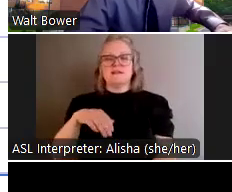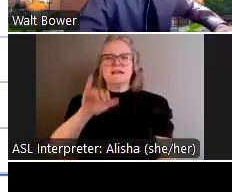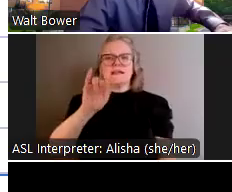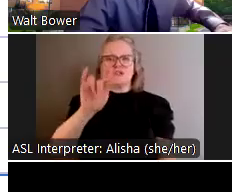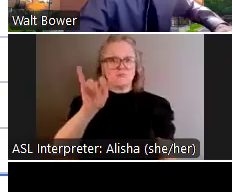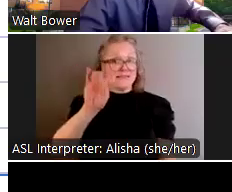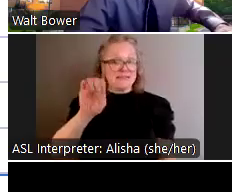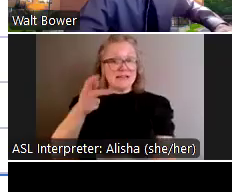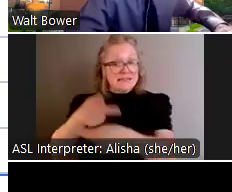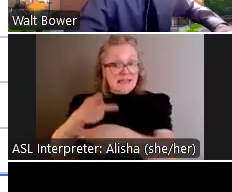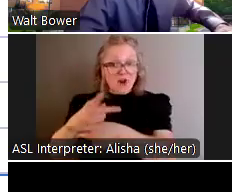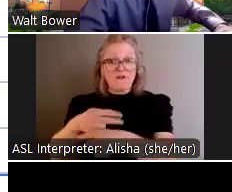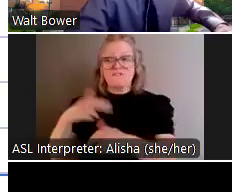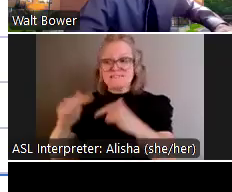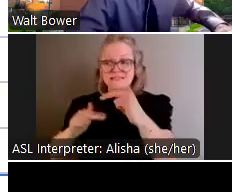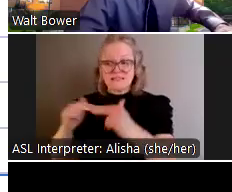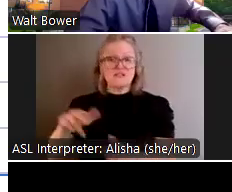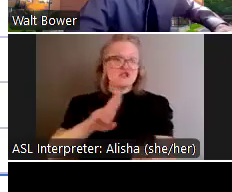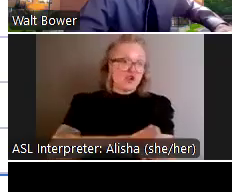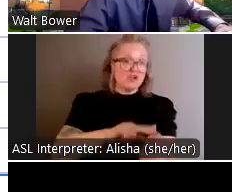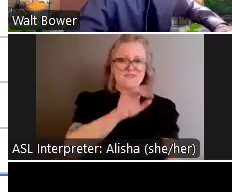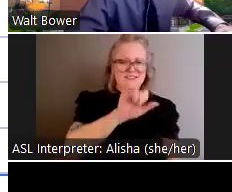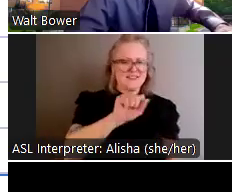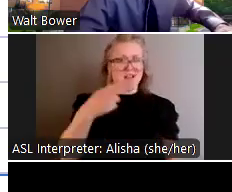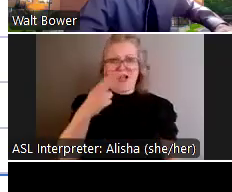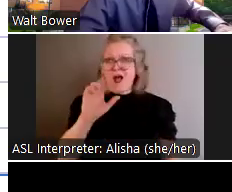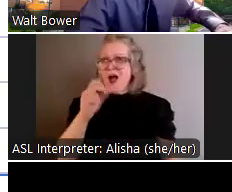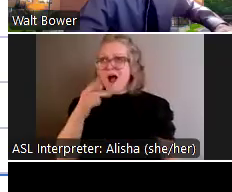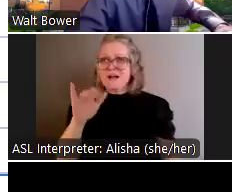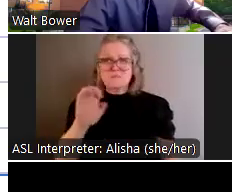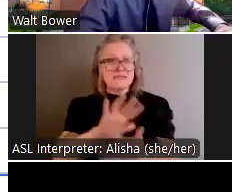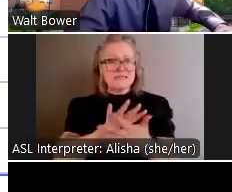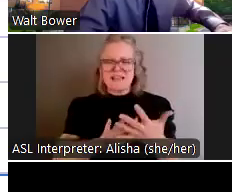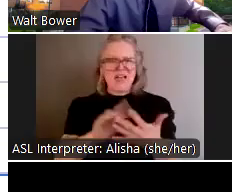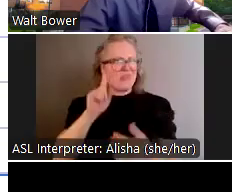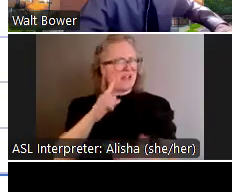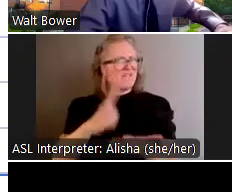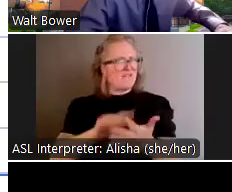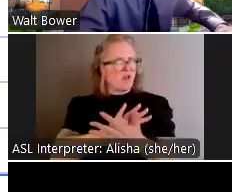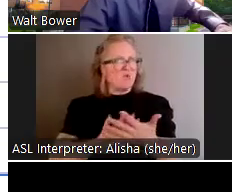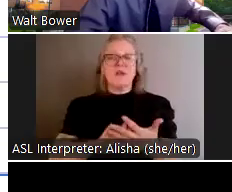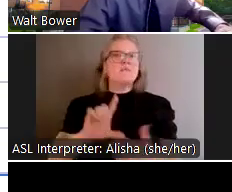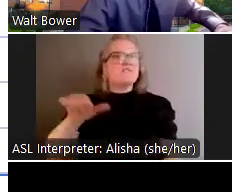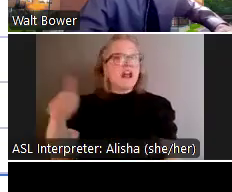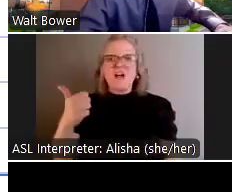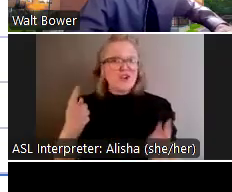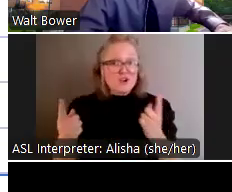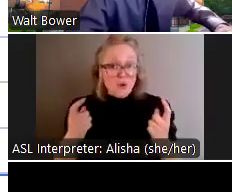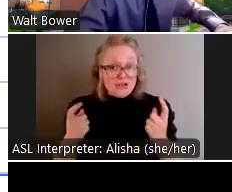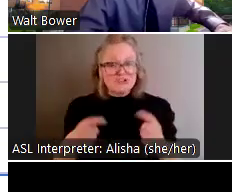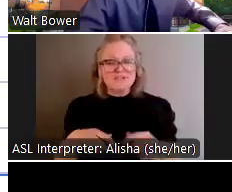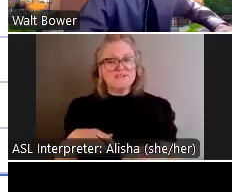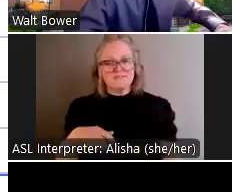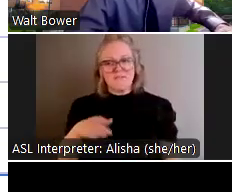facilities, hospice. I think I might have covered all of those. But if you have any other questions, you can definitely give